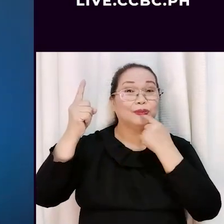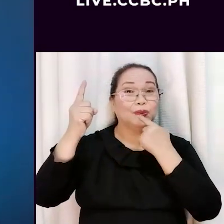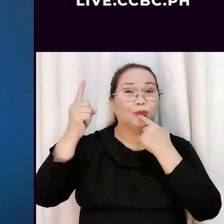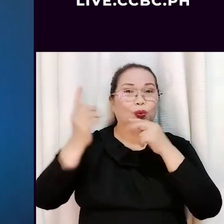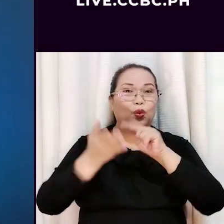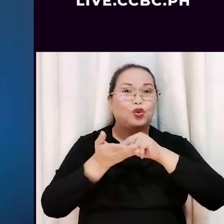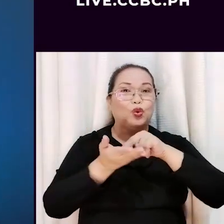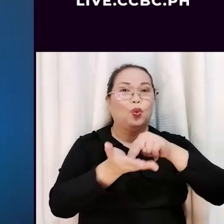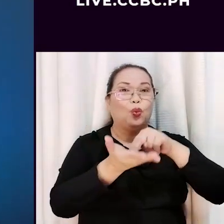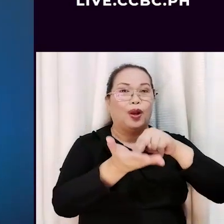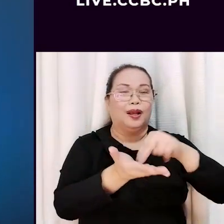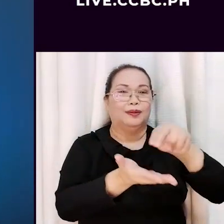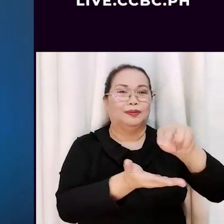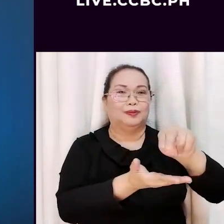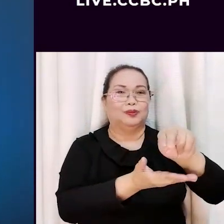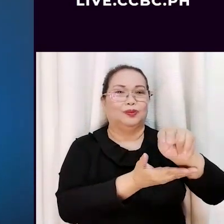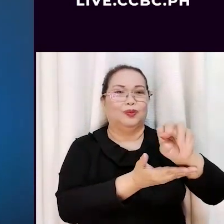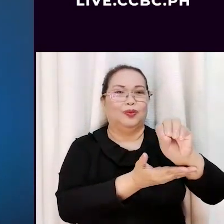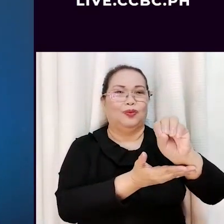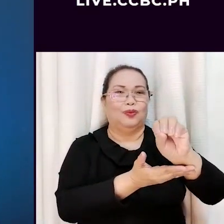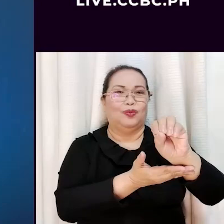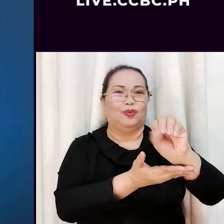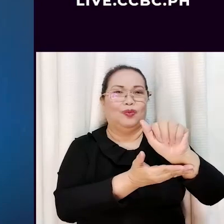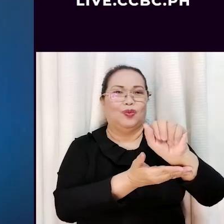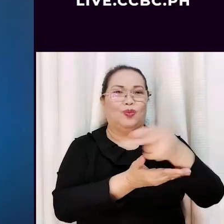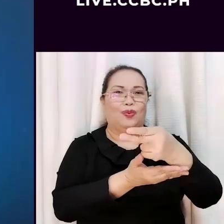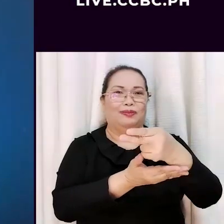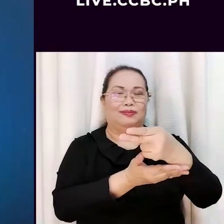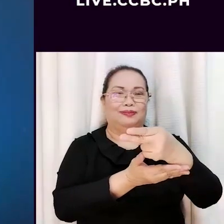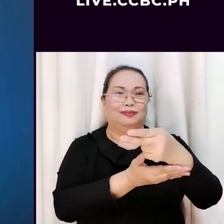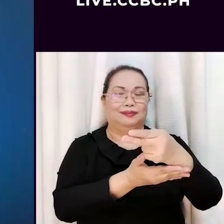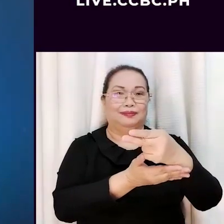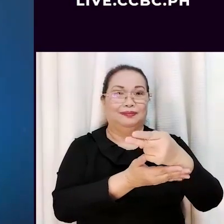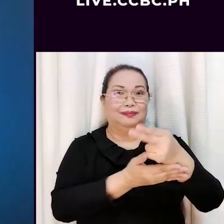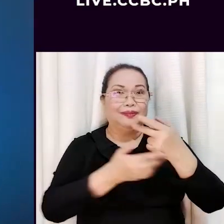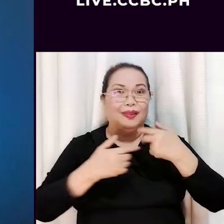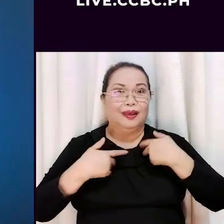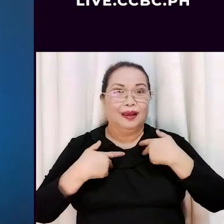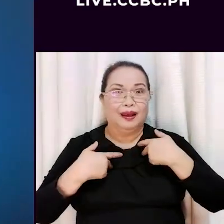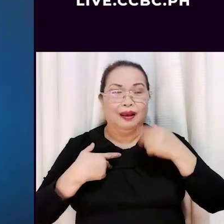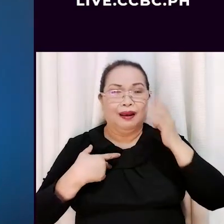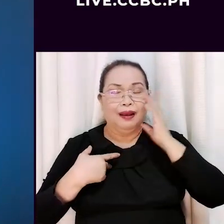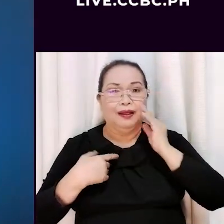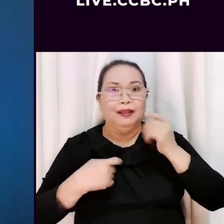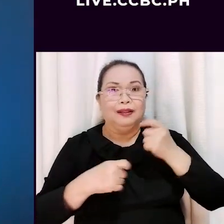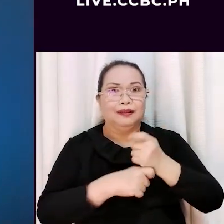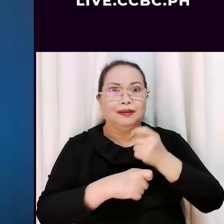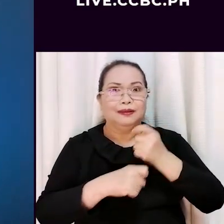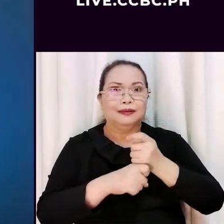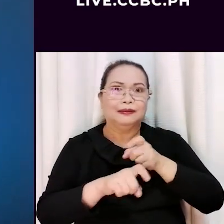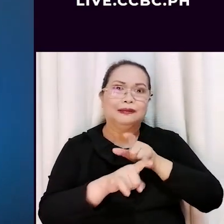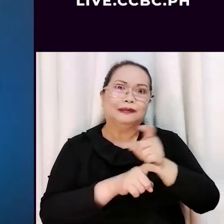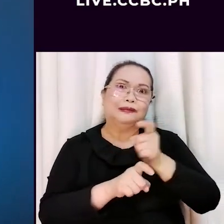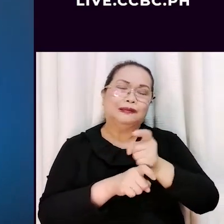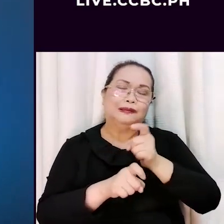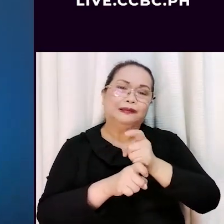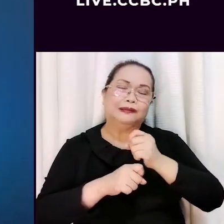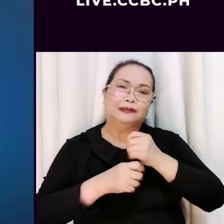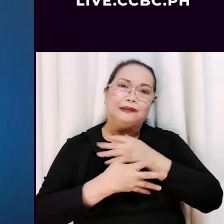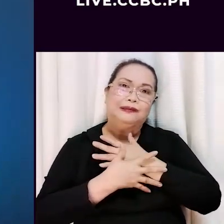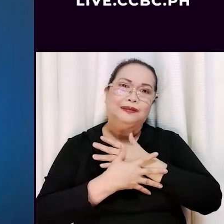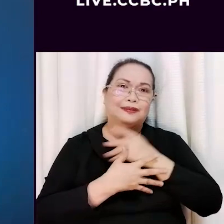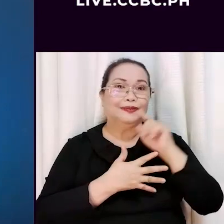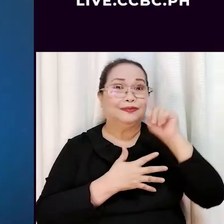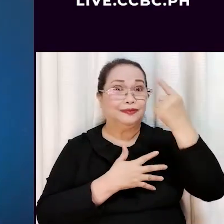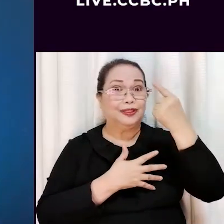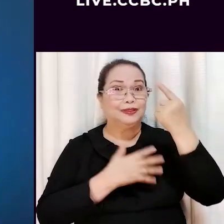Noah. He had persecutions and mockings and afflictions. He was the first